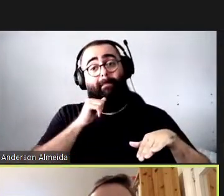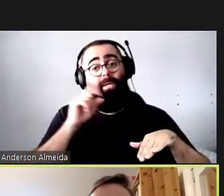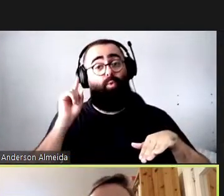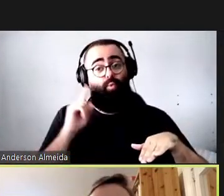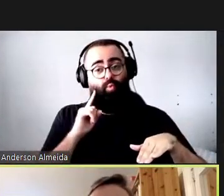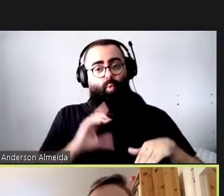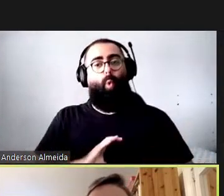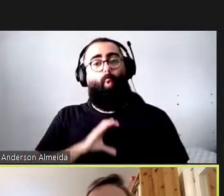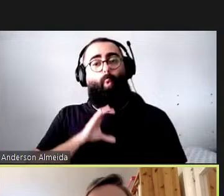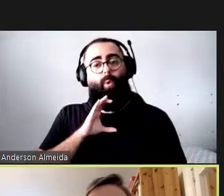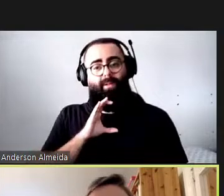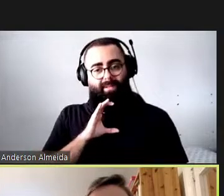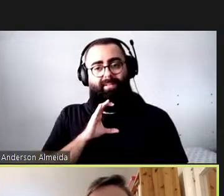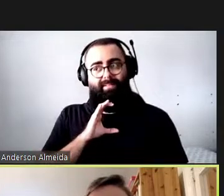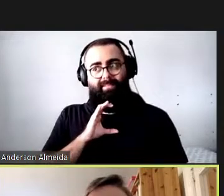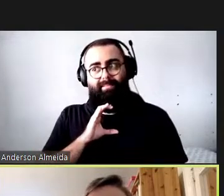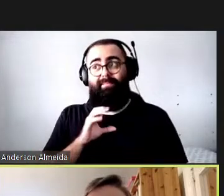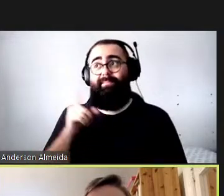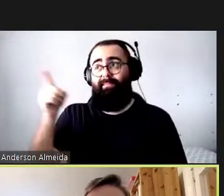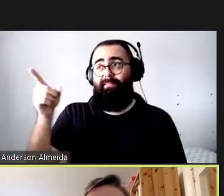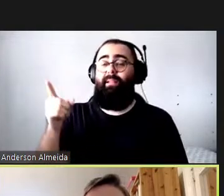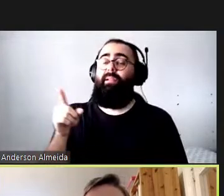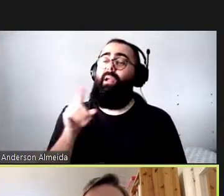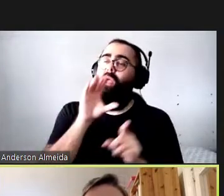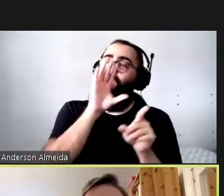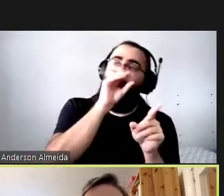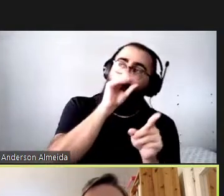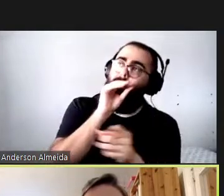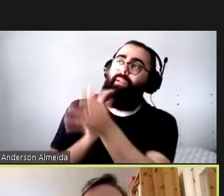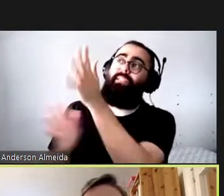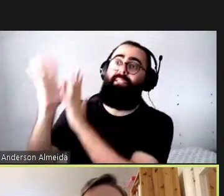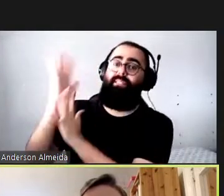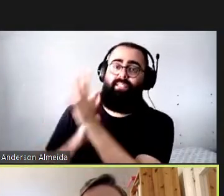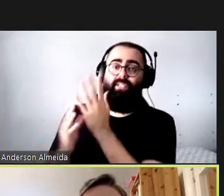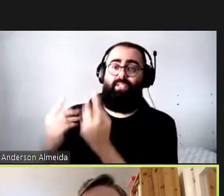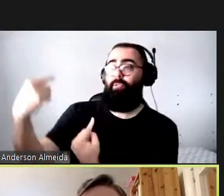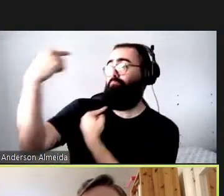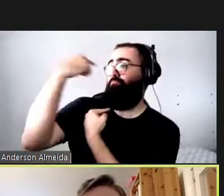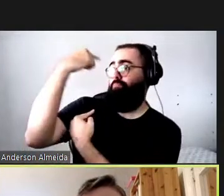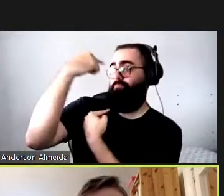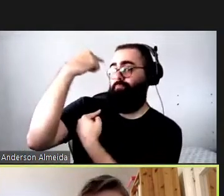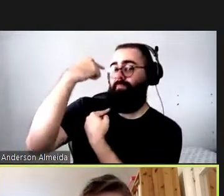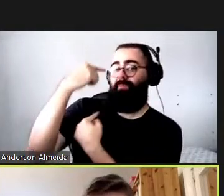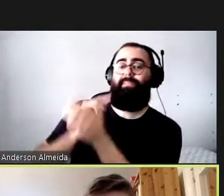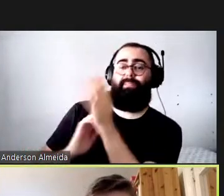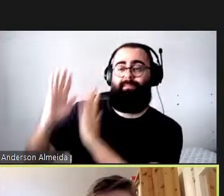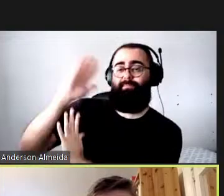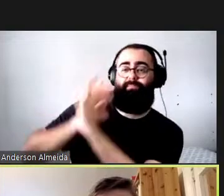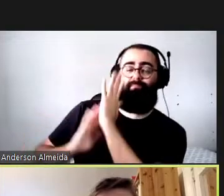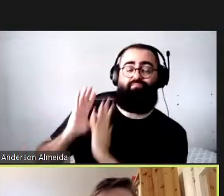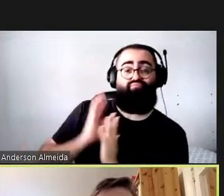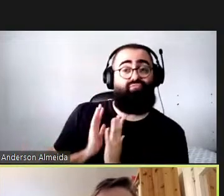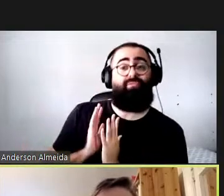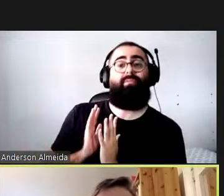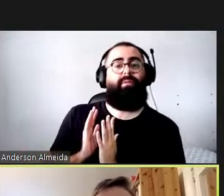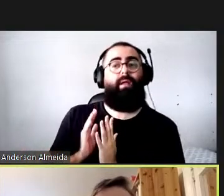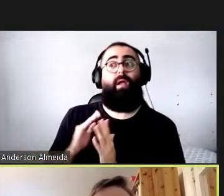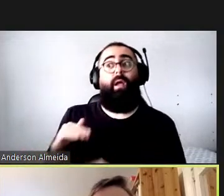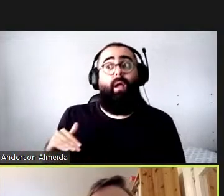who were exposed to both modalities at a very young age and use them equally fluently.